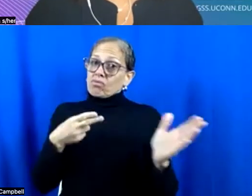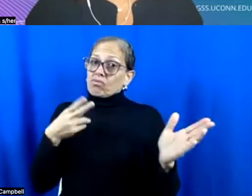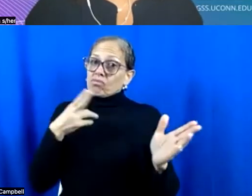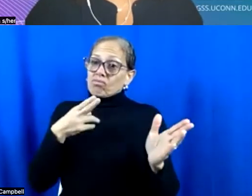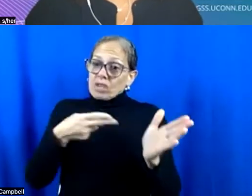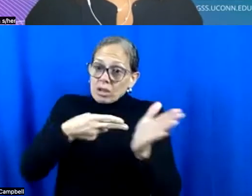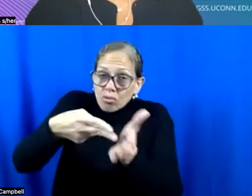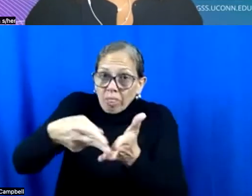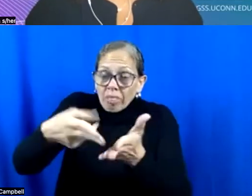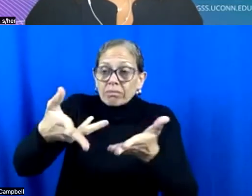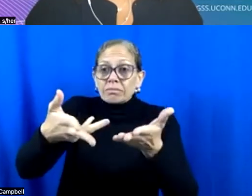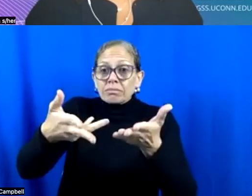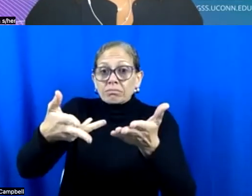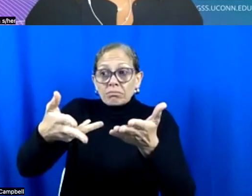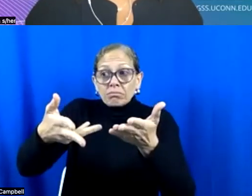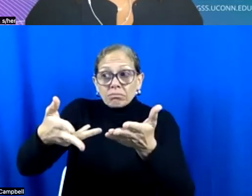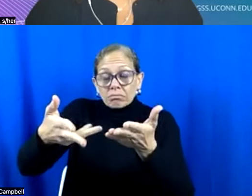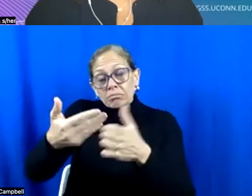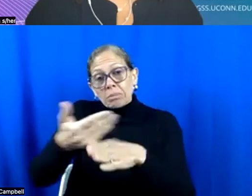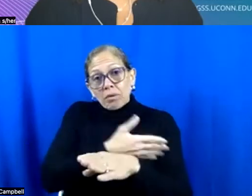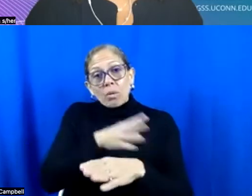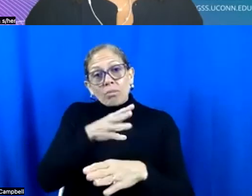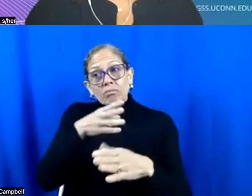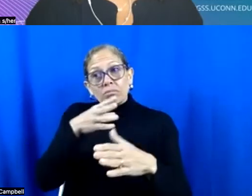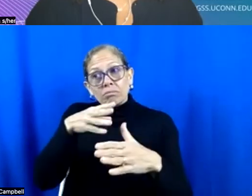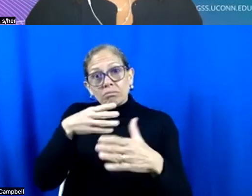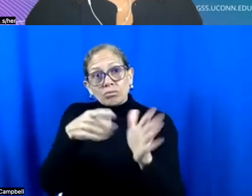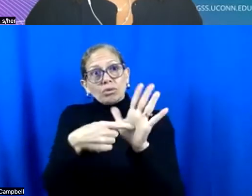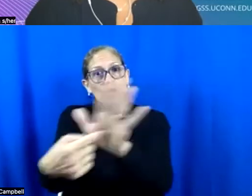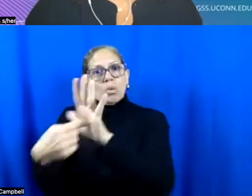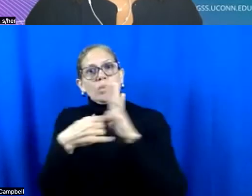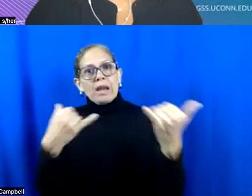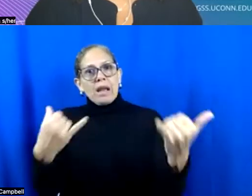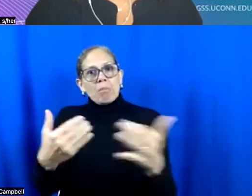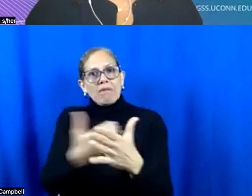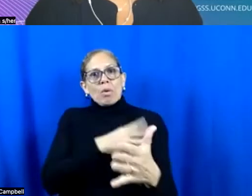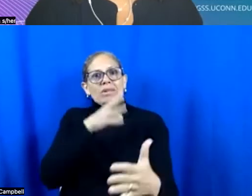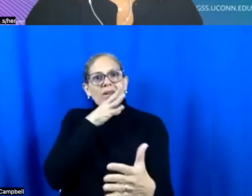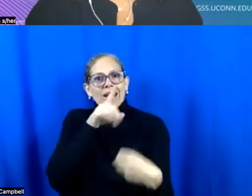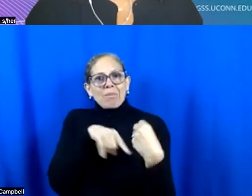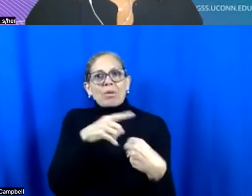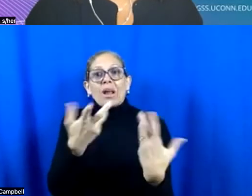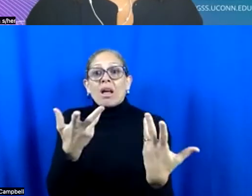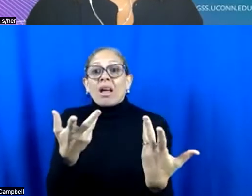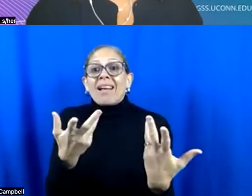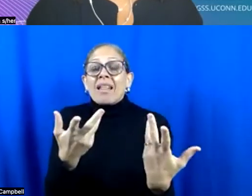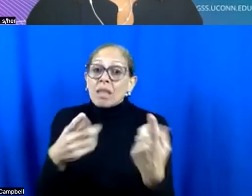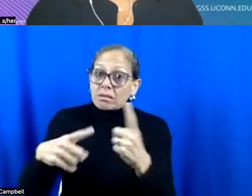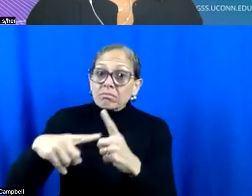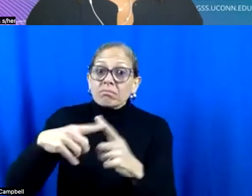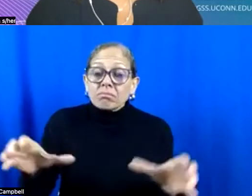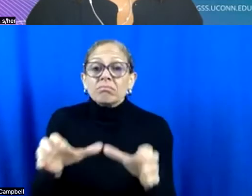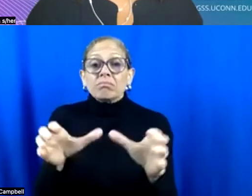out in No long before we're talking about it in the way that we are talking about, I think has also been affirming, because I